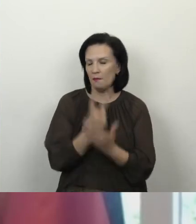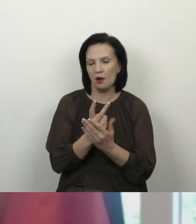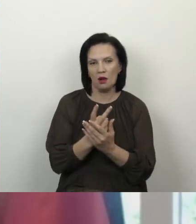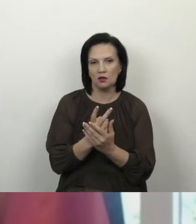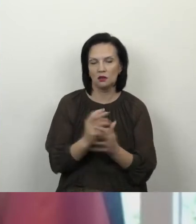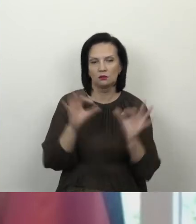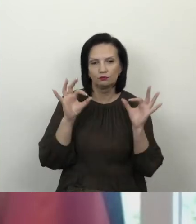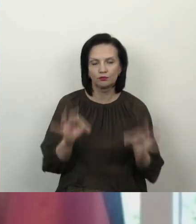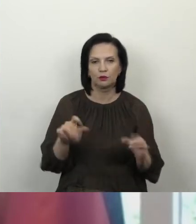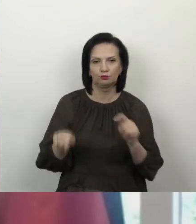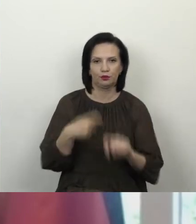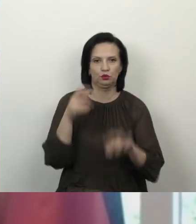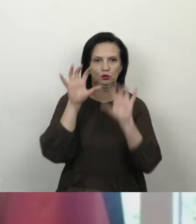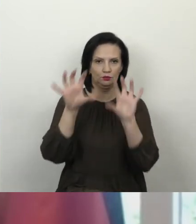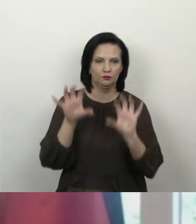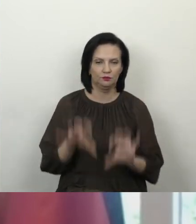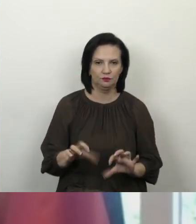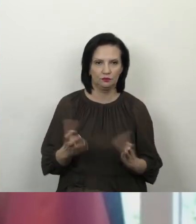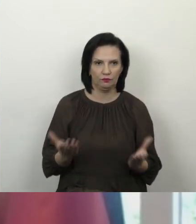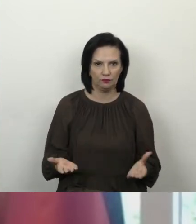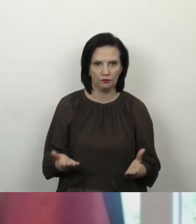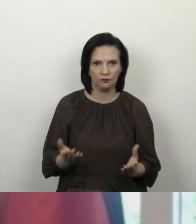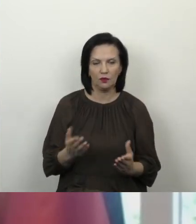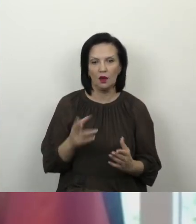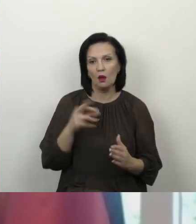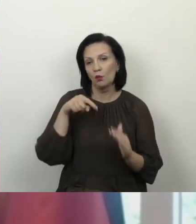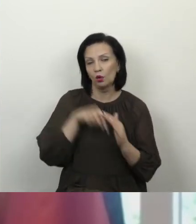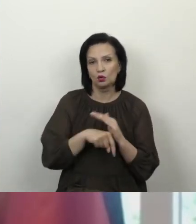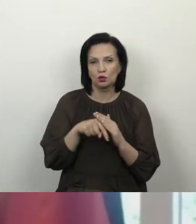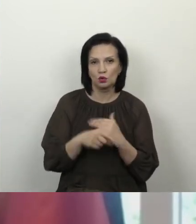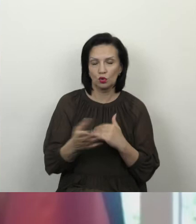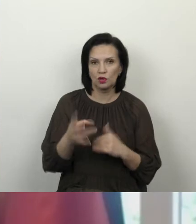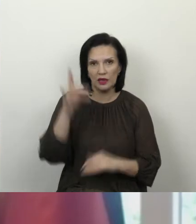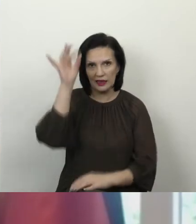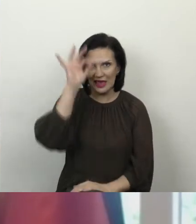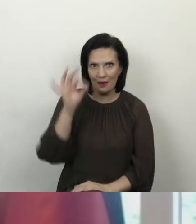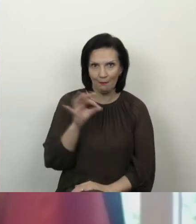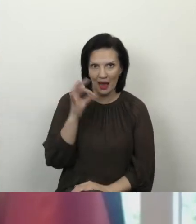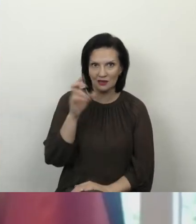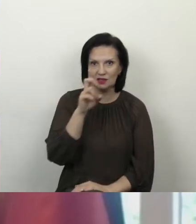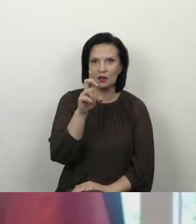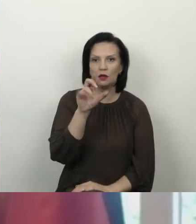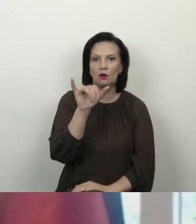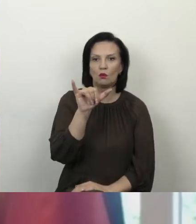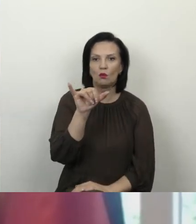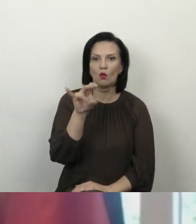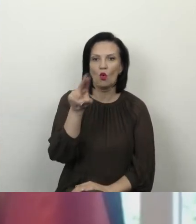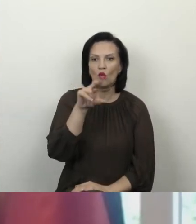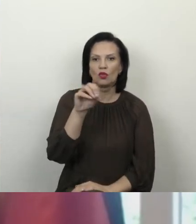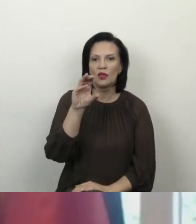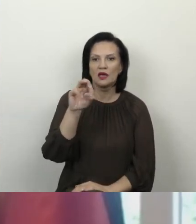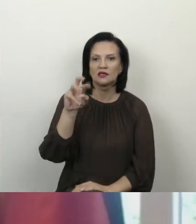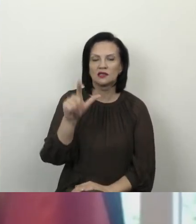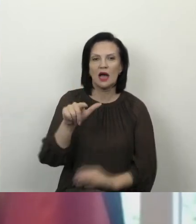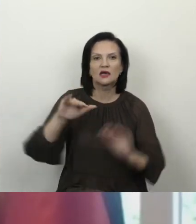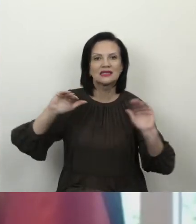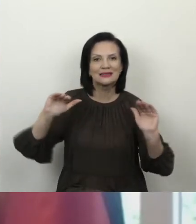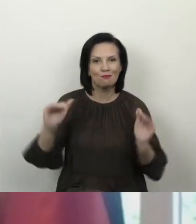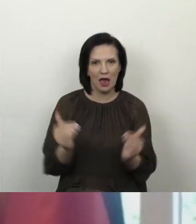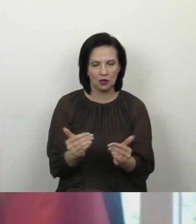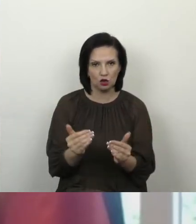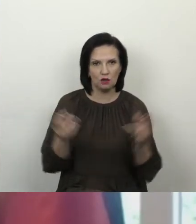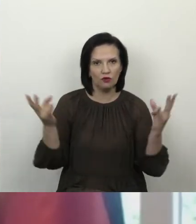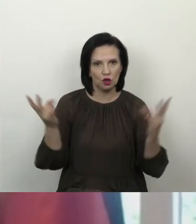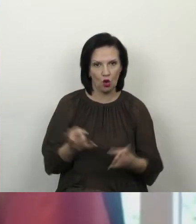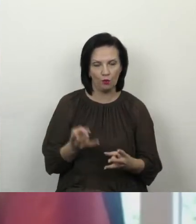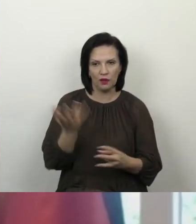Constitution. Incidentally, the German Bundestag has now reduced the required number of